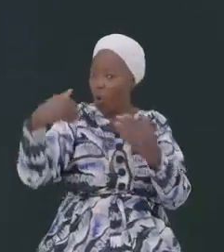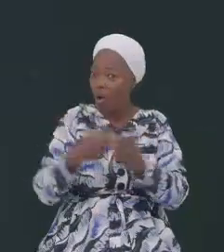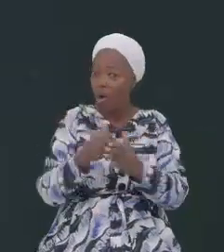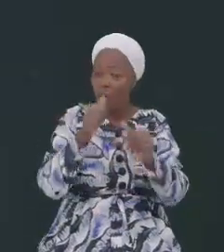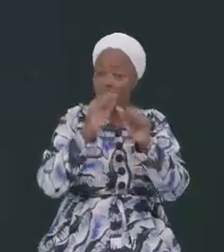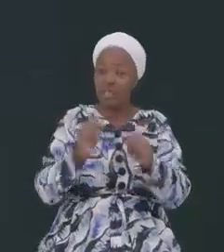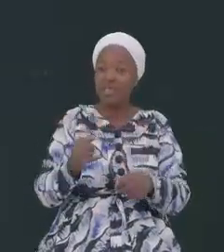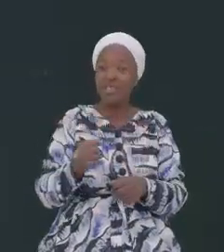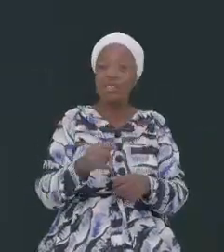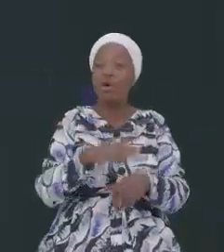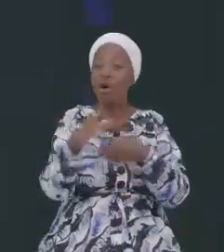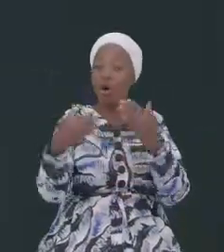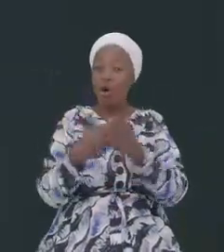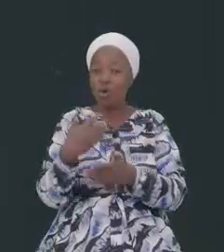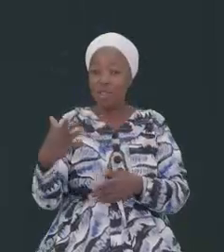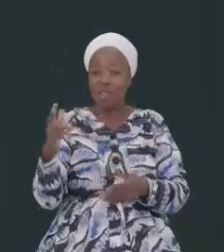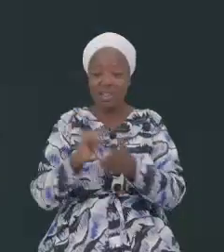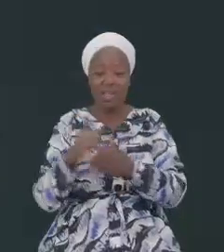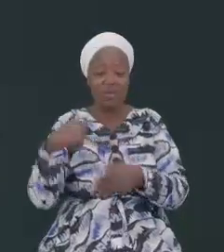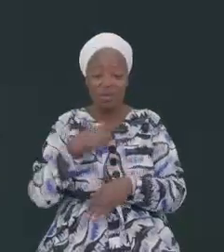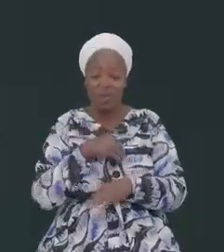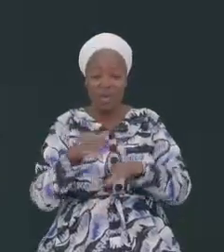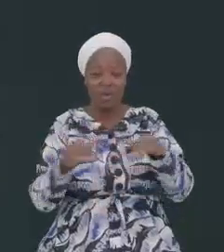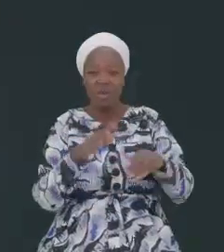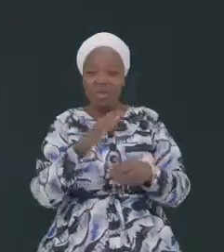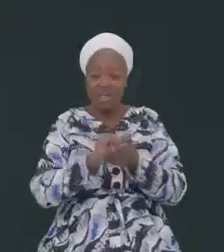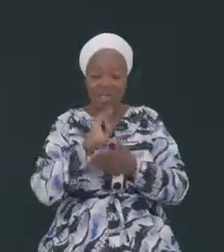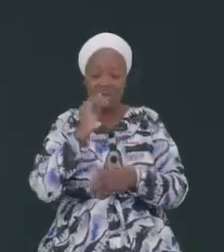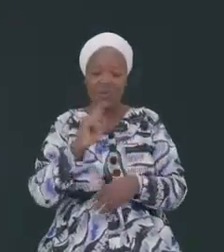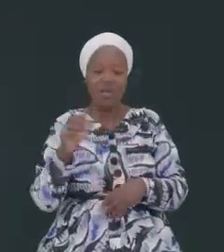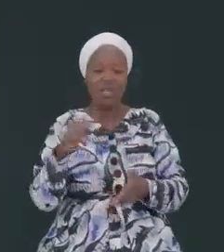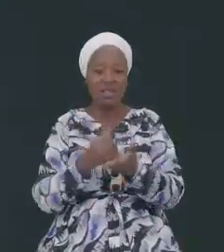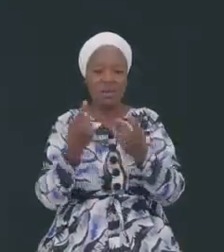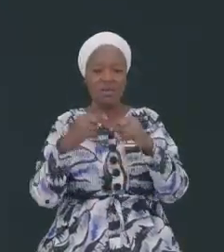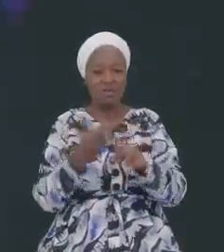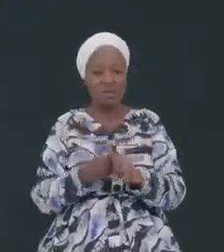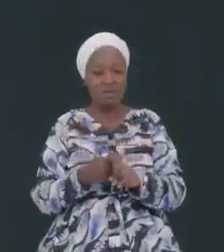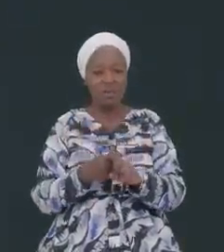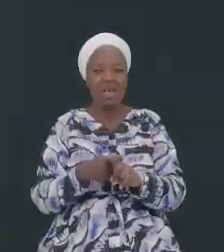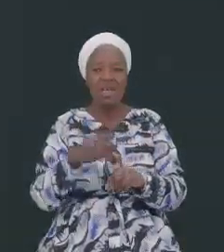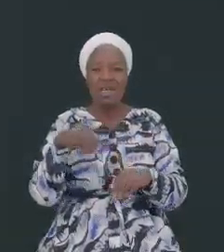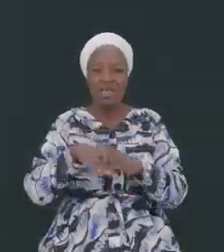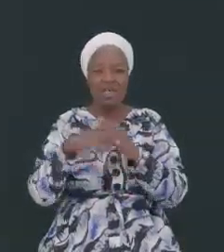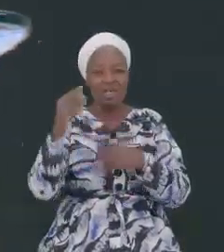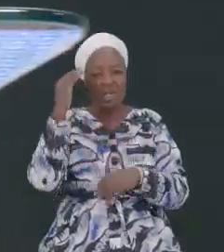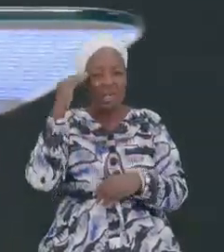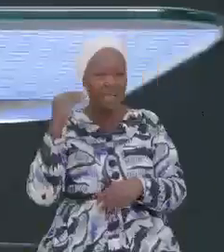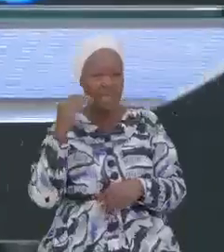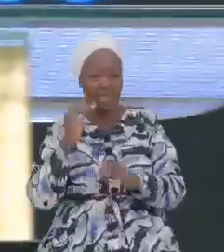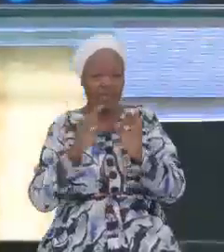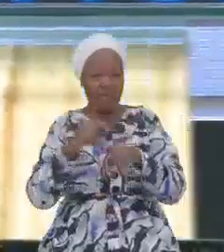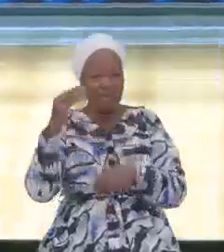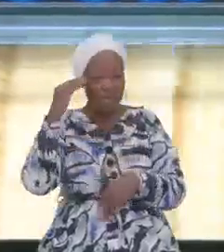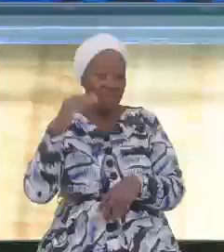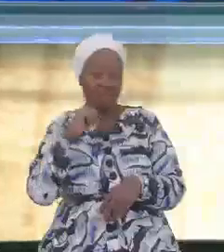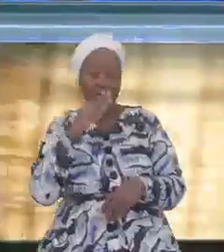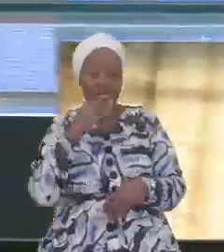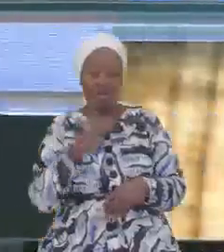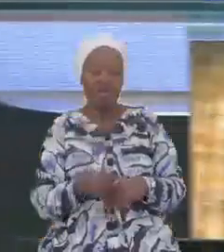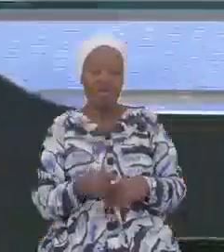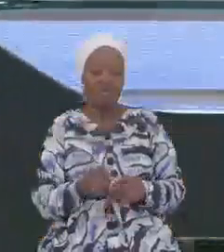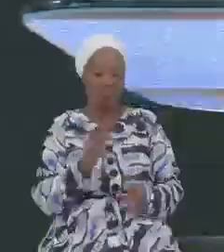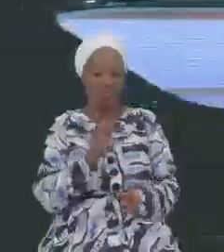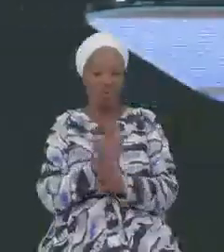blessings, all things that we do, that's where it comes from. If the head is dull,